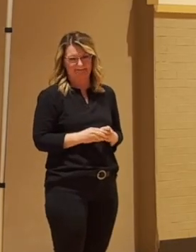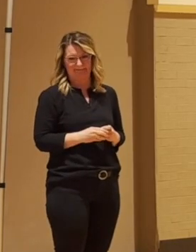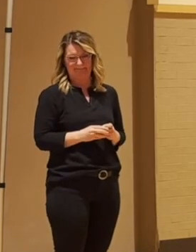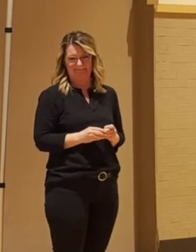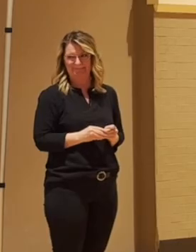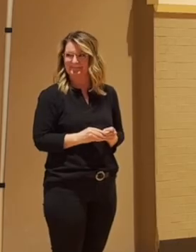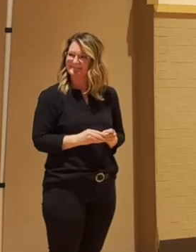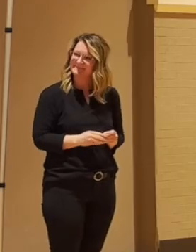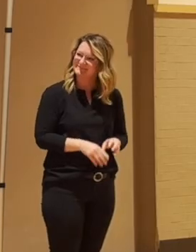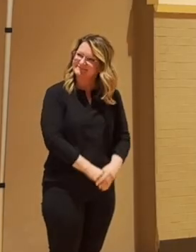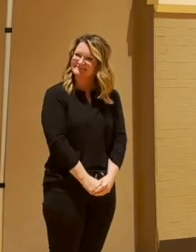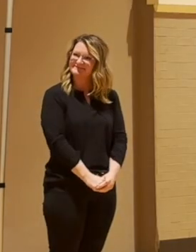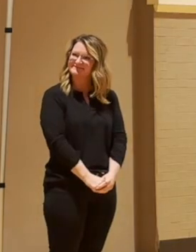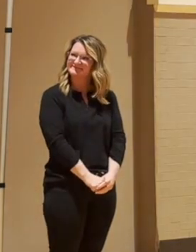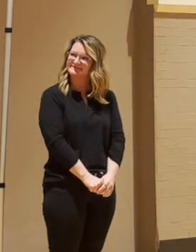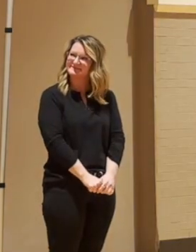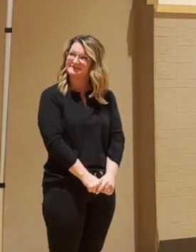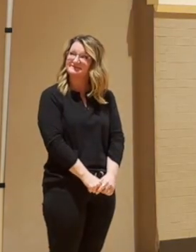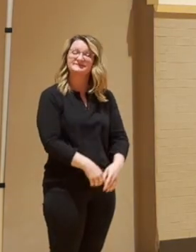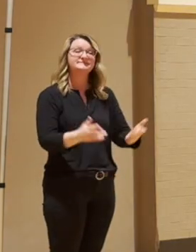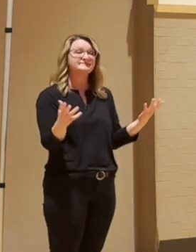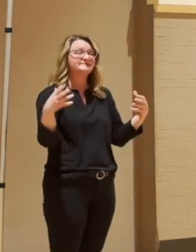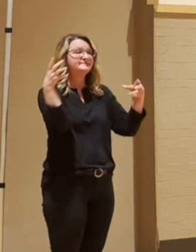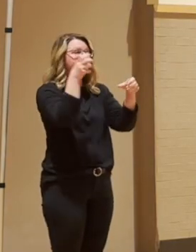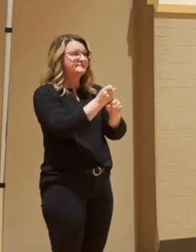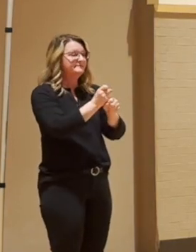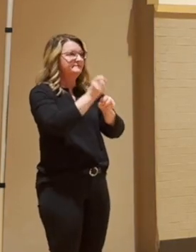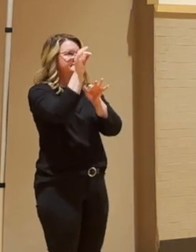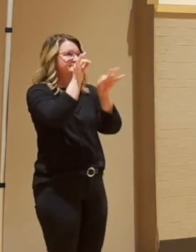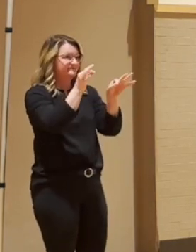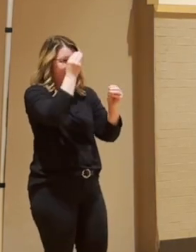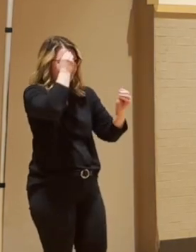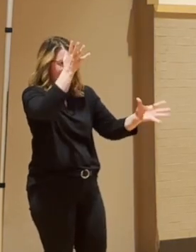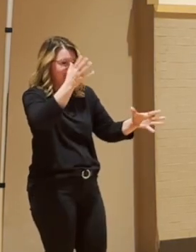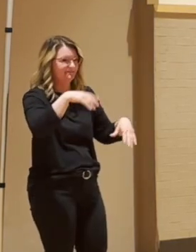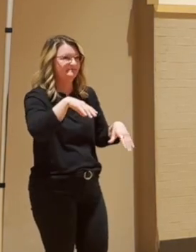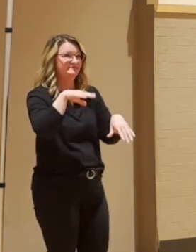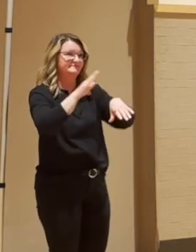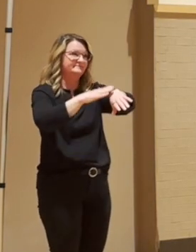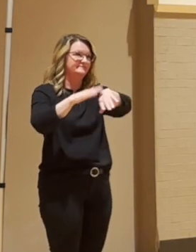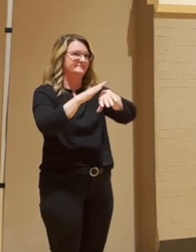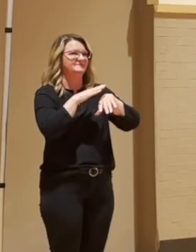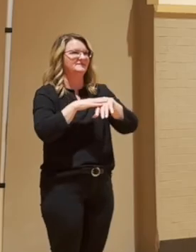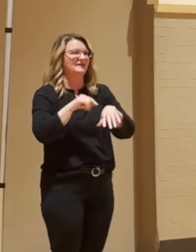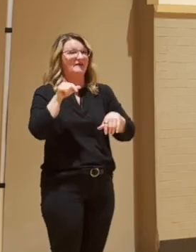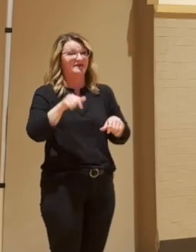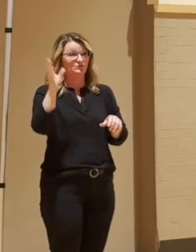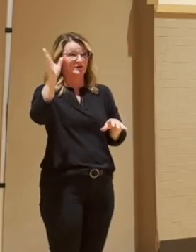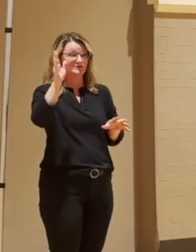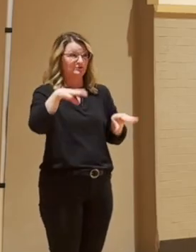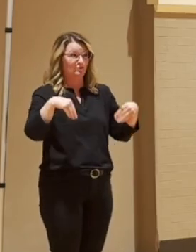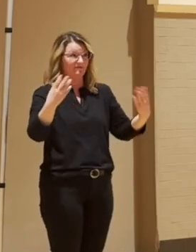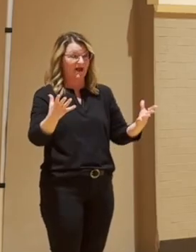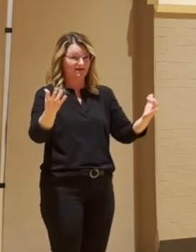you got your code in? So really quick, I wanted to give a disclaimer. The disclaimer here says that this presentation is